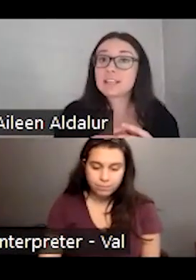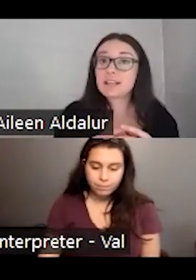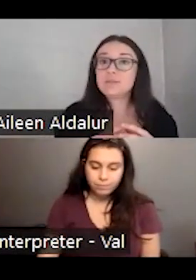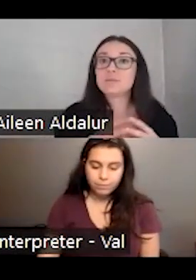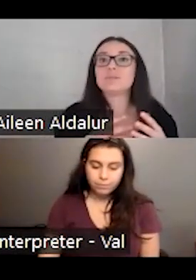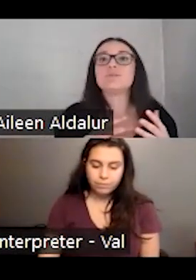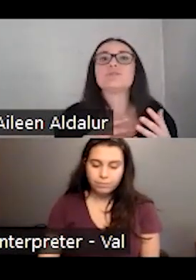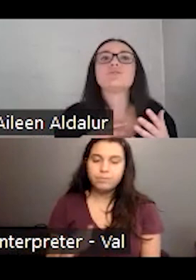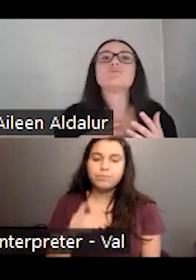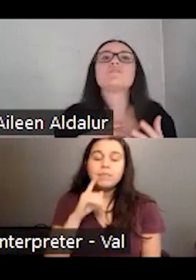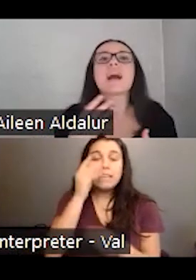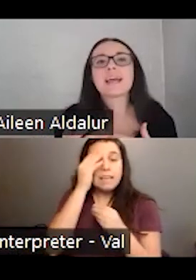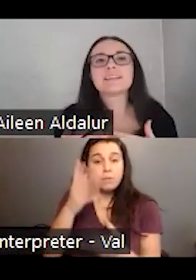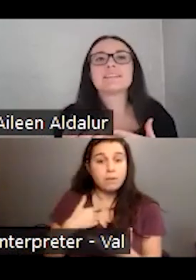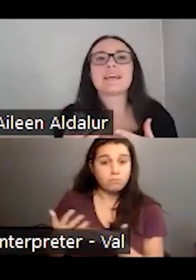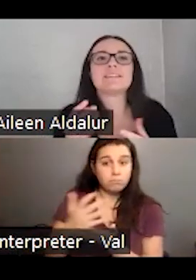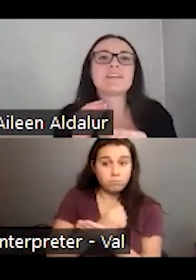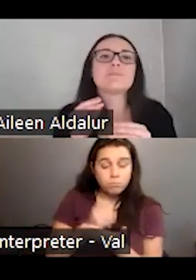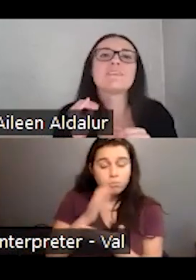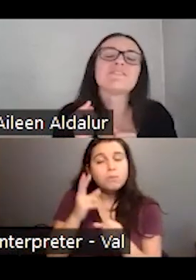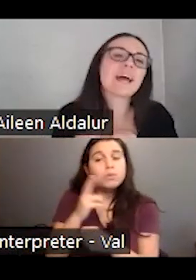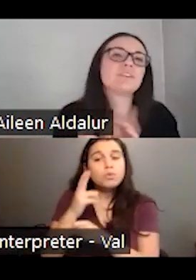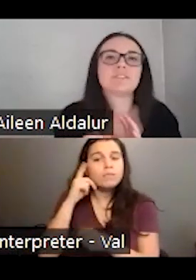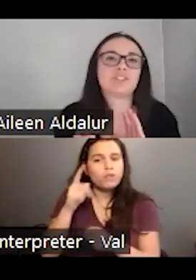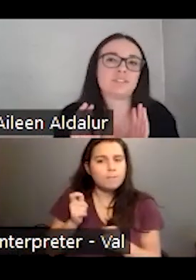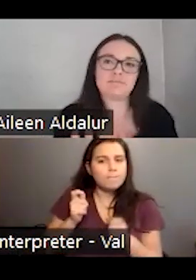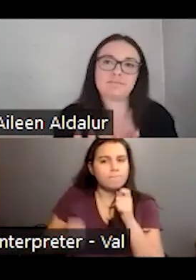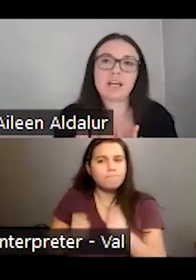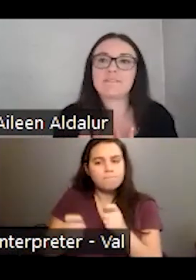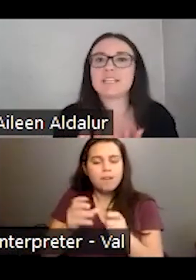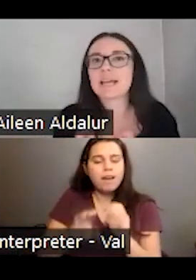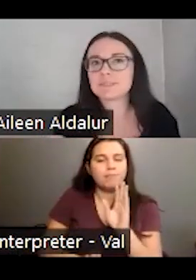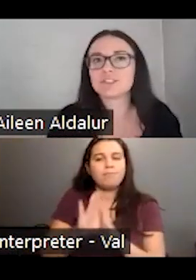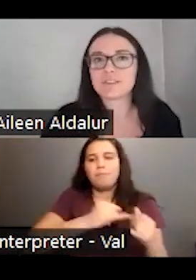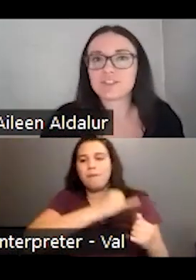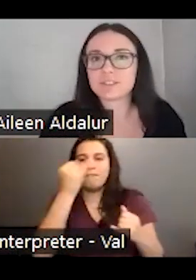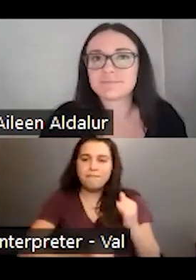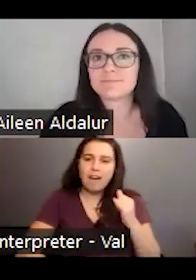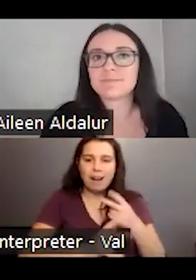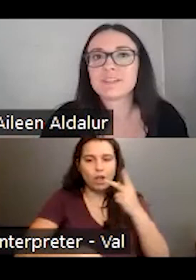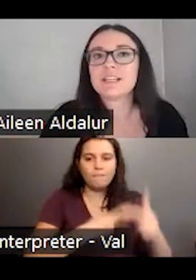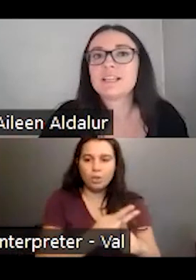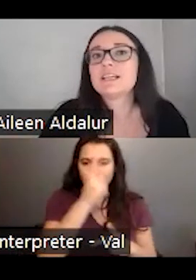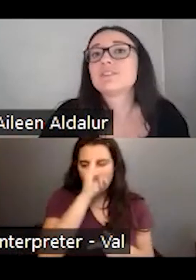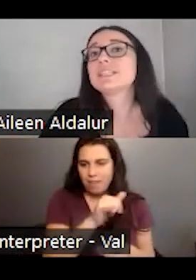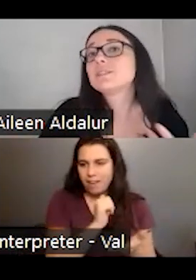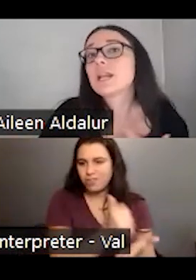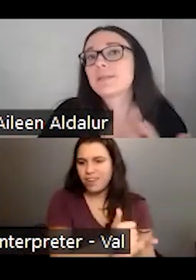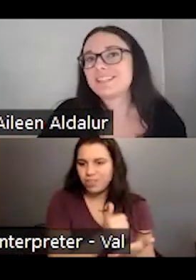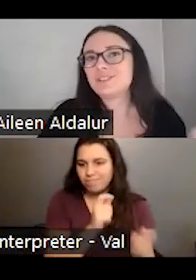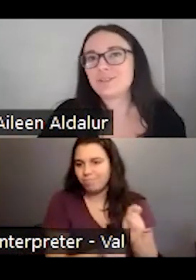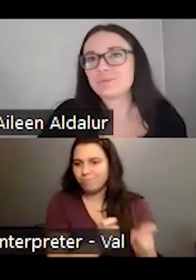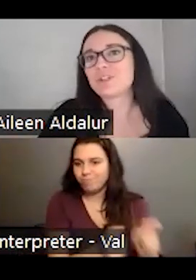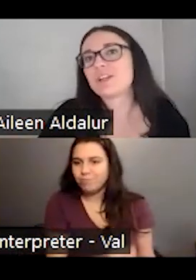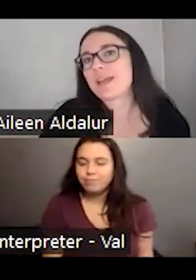gathered during this study will be used to refine and develop the final version of the adaptive intervention. So this is what